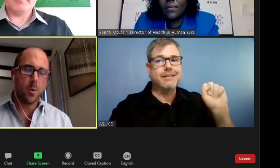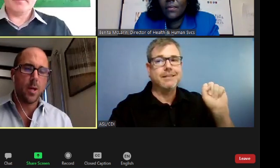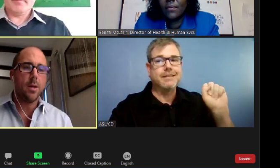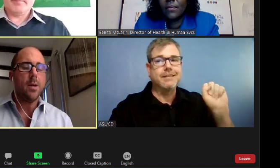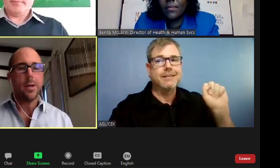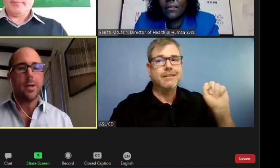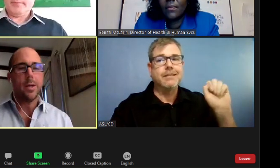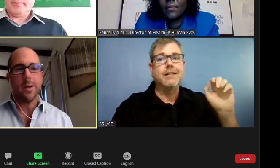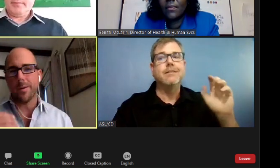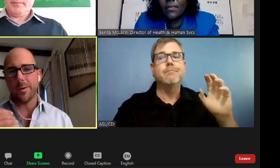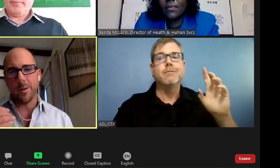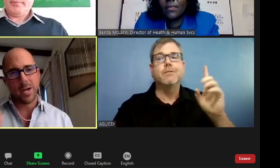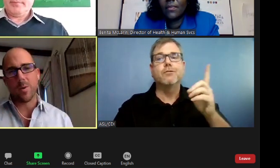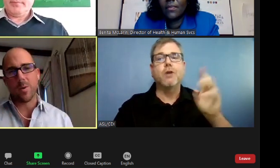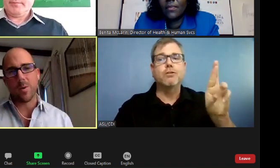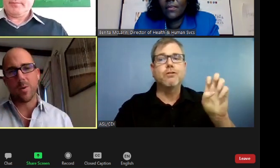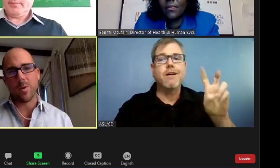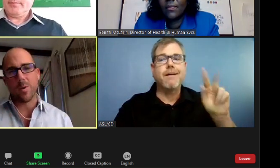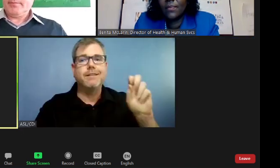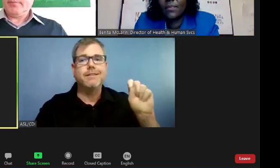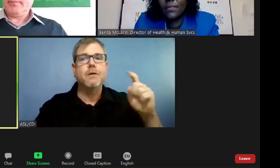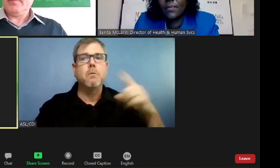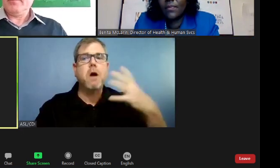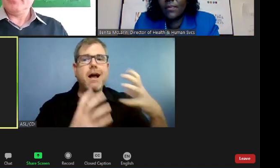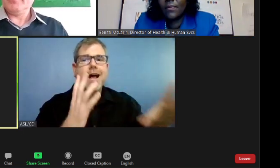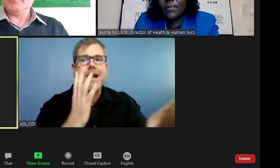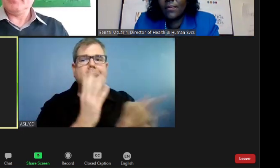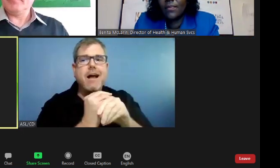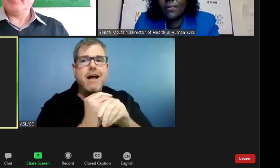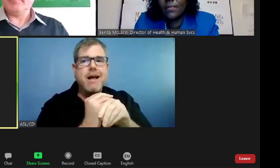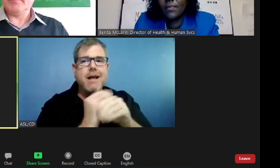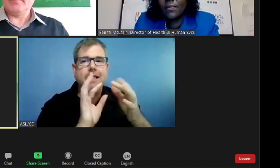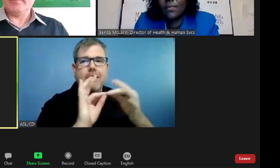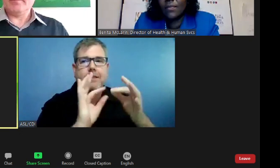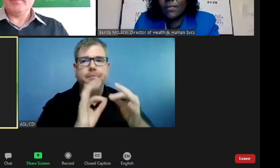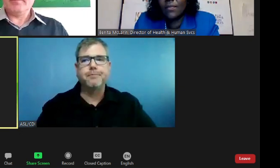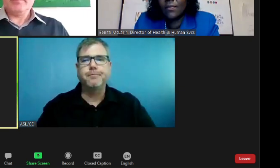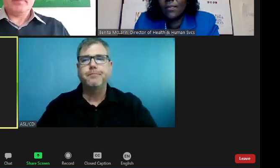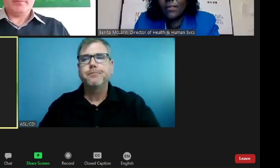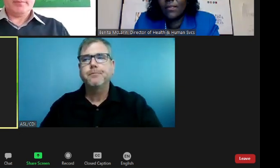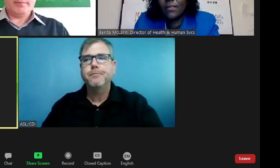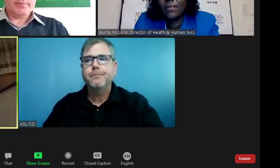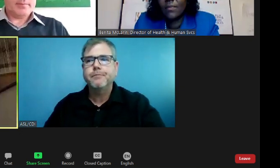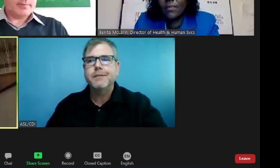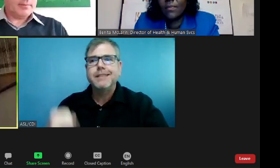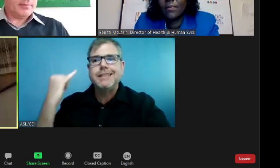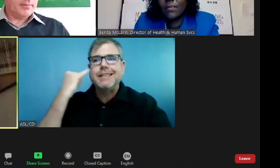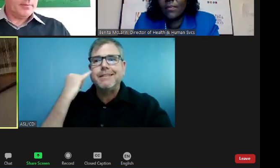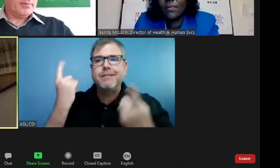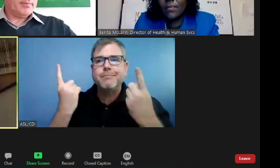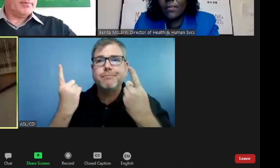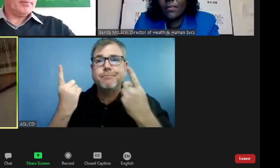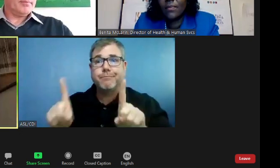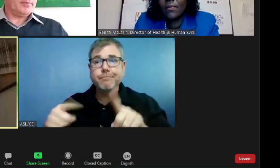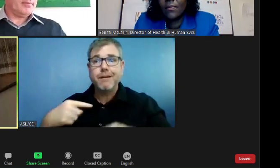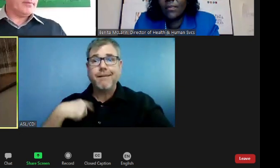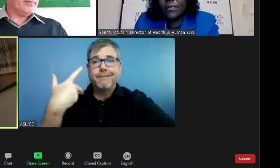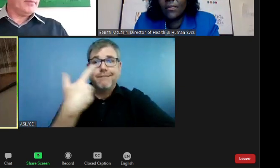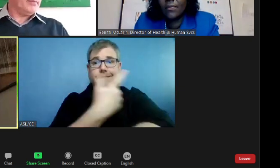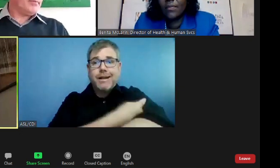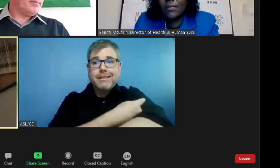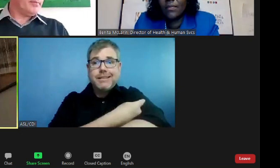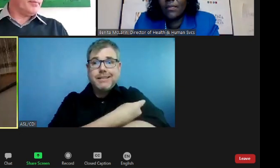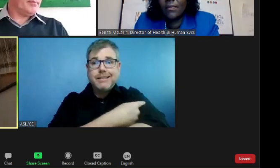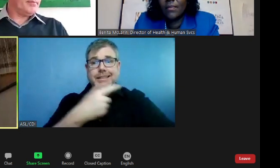same point. We get questions all the time. If I get vaccinated, do I still have to socially distance? Do I still have to wear a